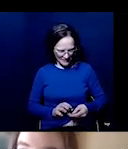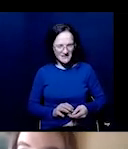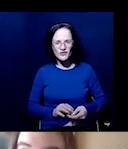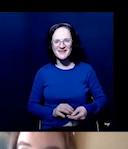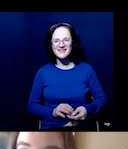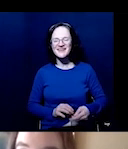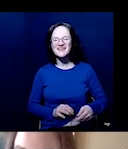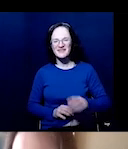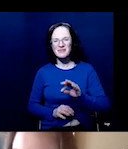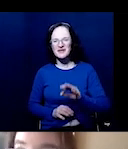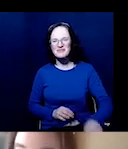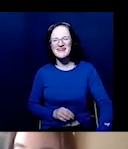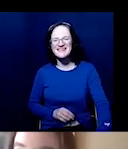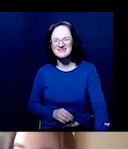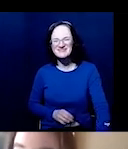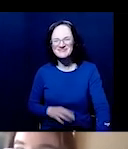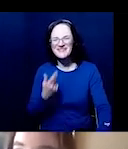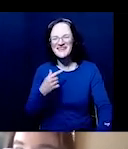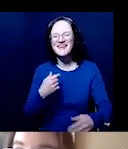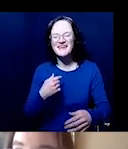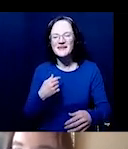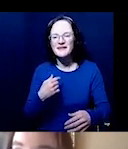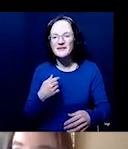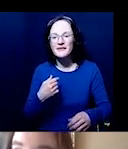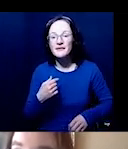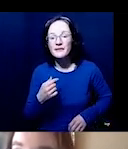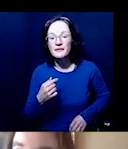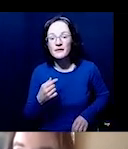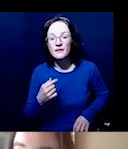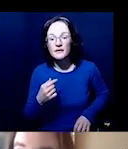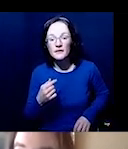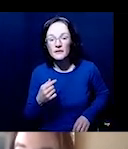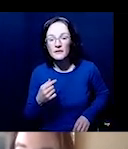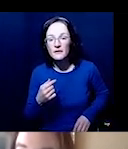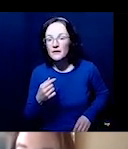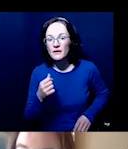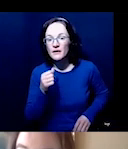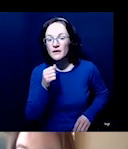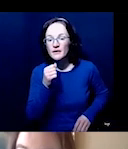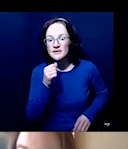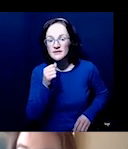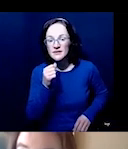Yes, it's okay. I've got my screen back. Is the person, Edgar, are you able to?